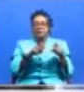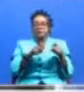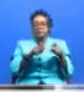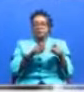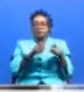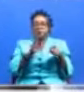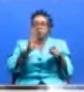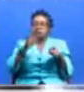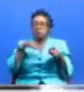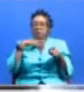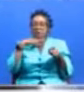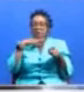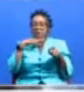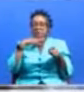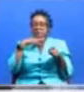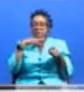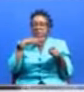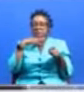wale ambao